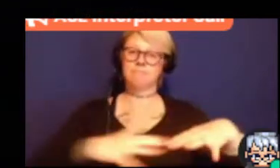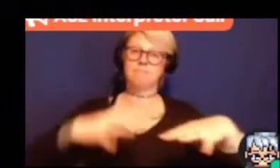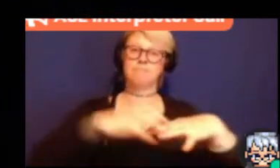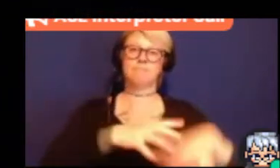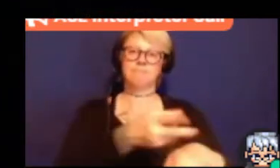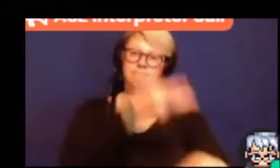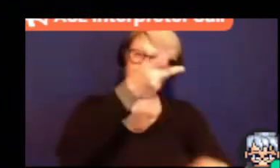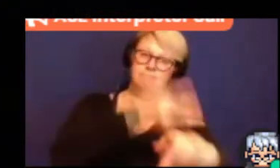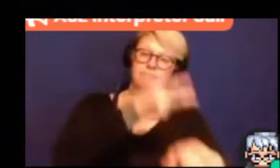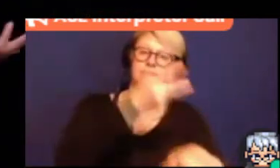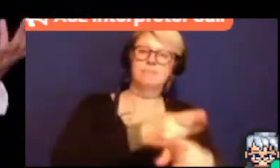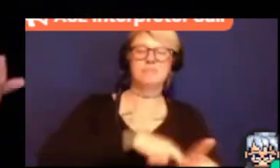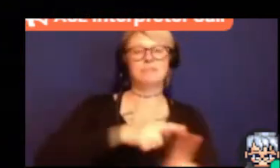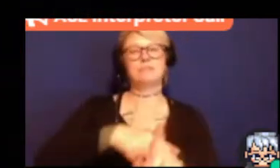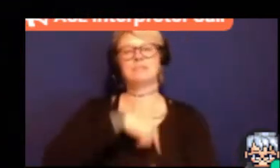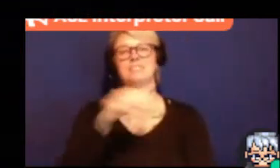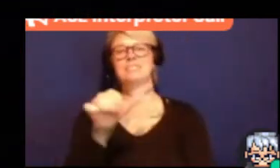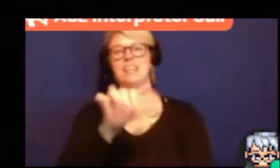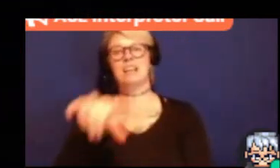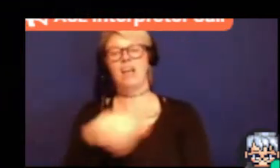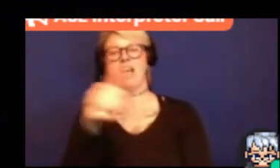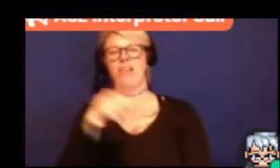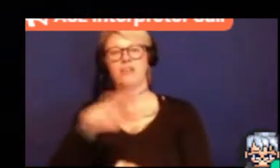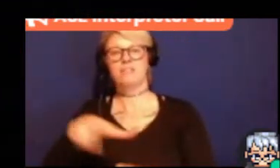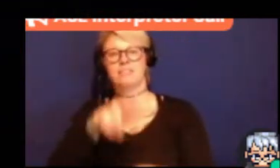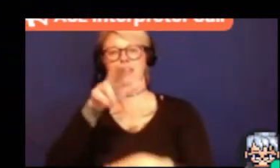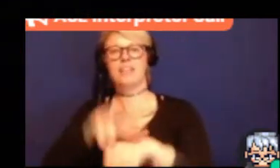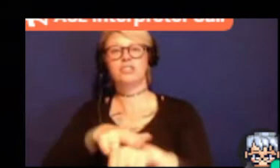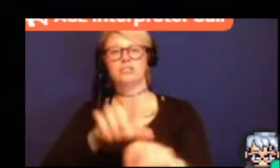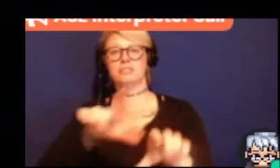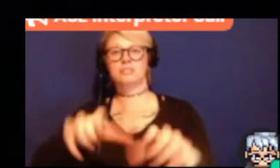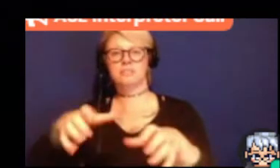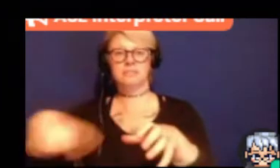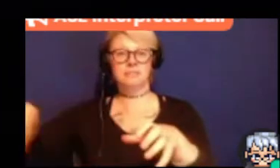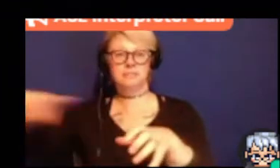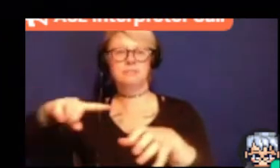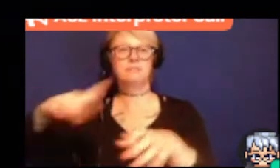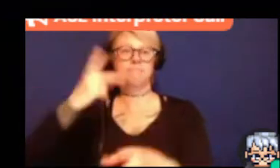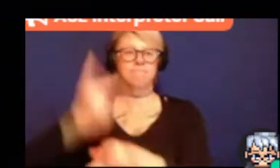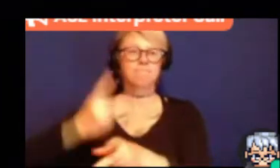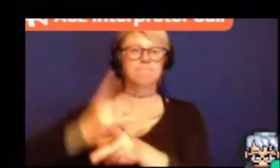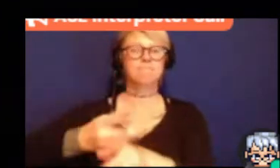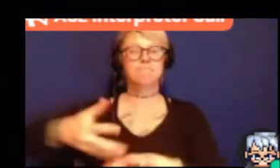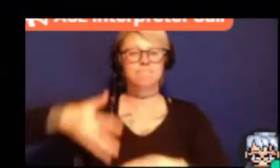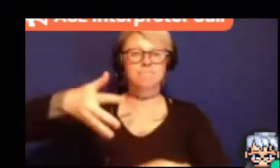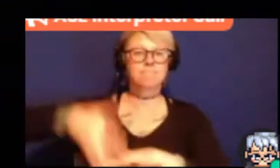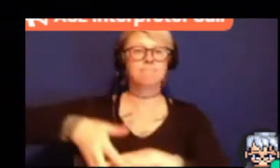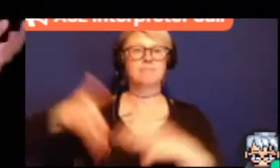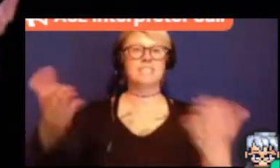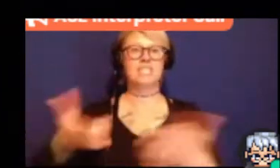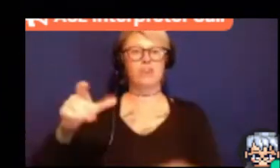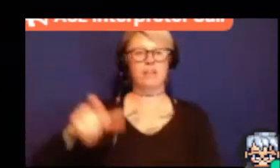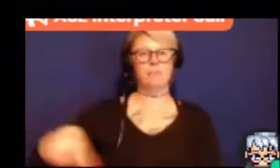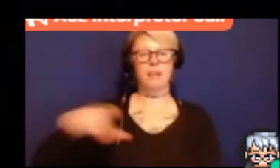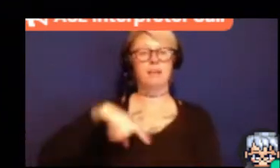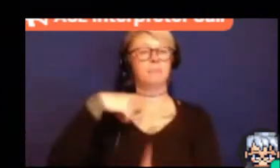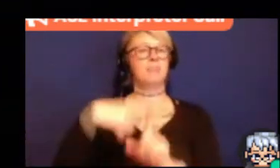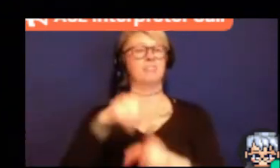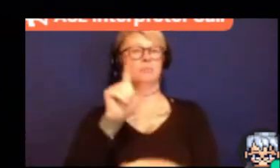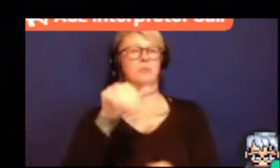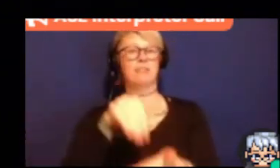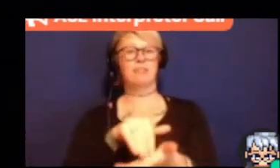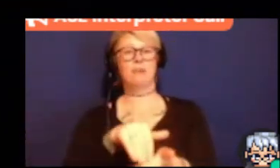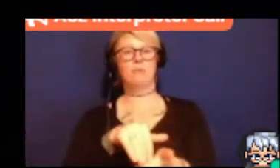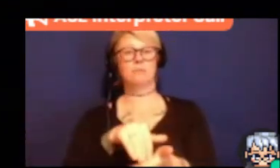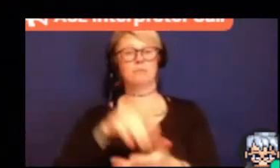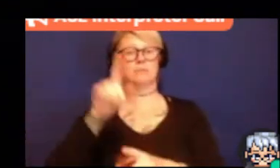that continue to enrich what we call Quebec. And also the 20,000 plus Indigenous people from all over Turtle